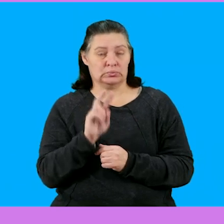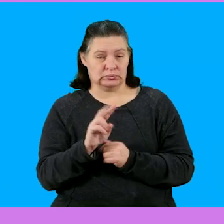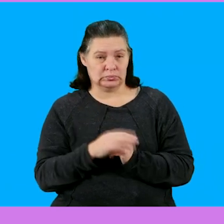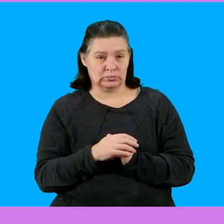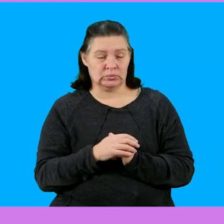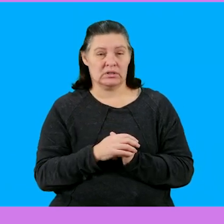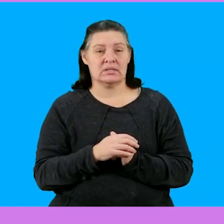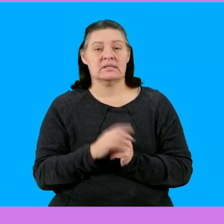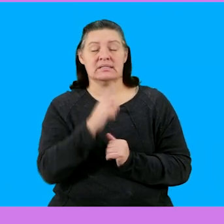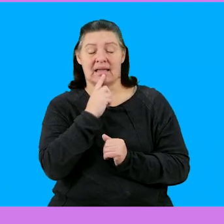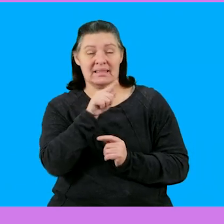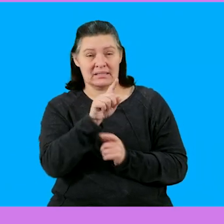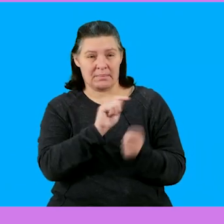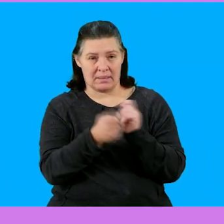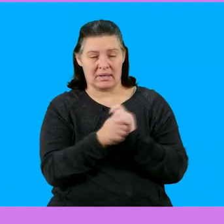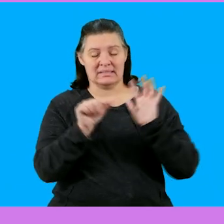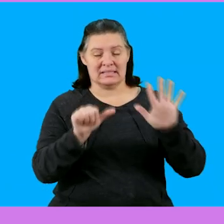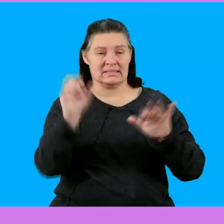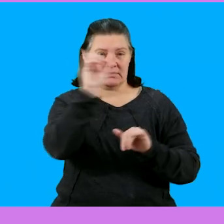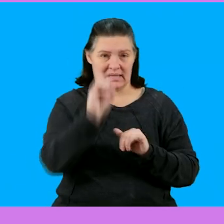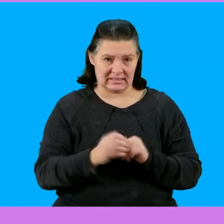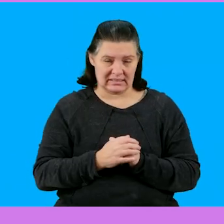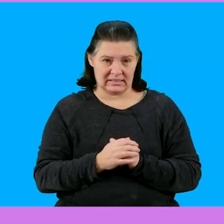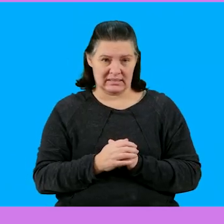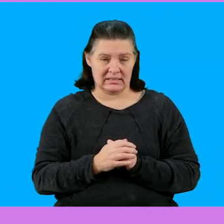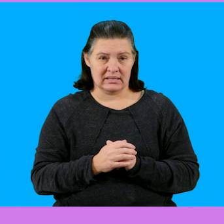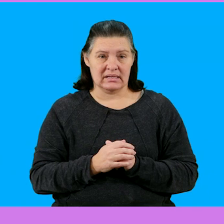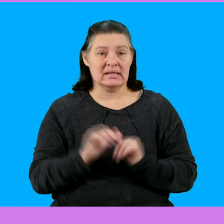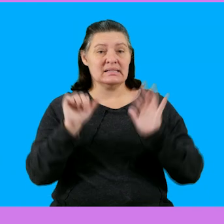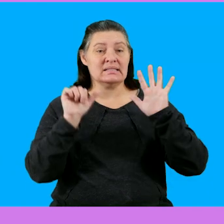So therefore, I'll say that becomes 6%.